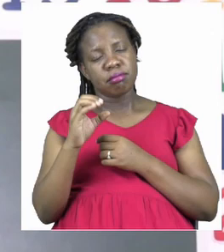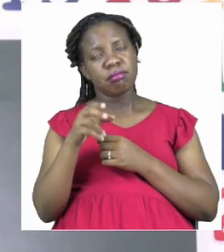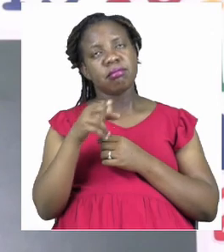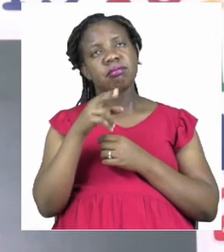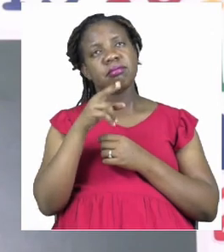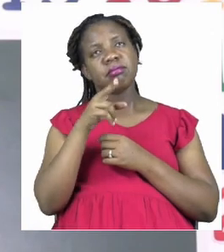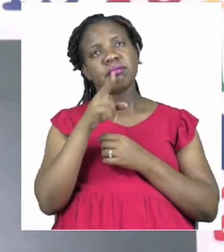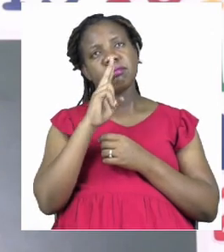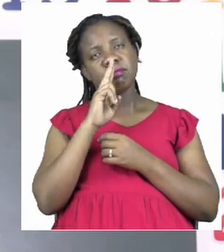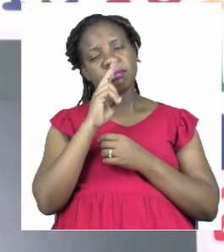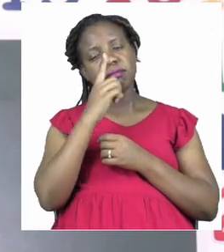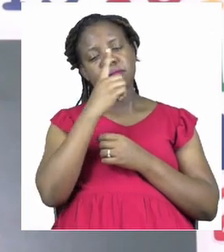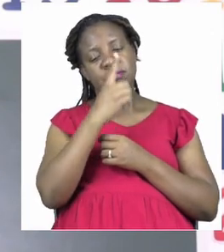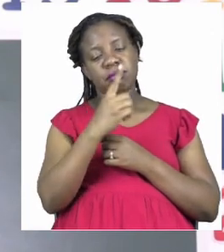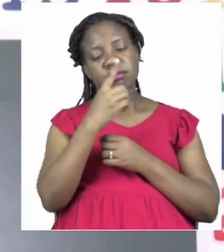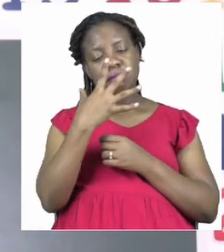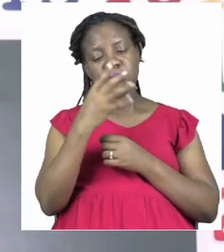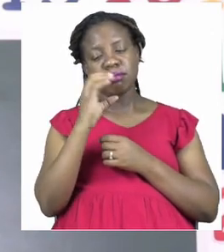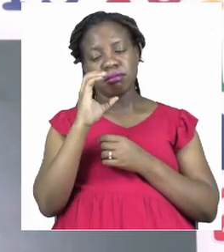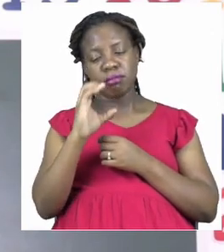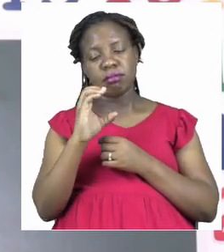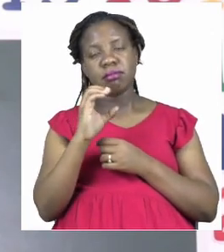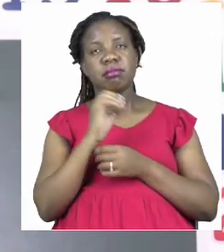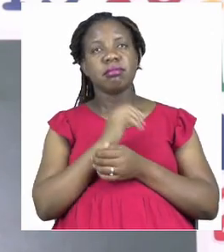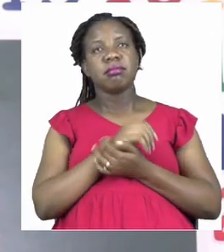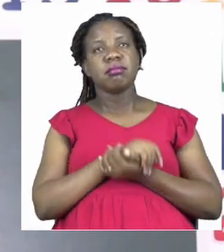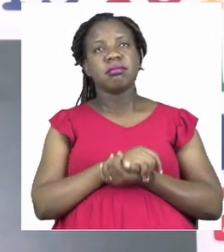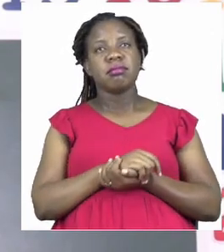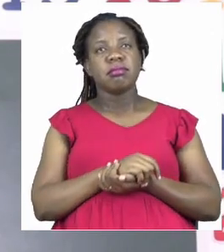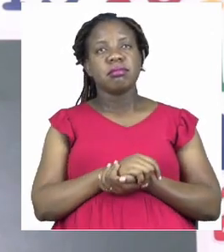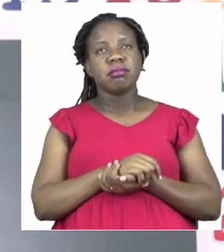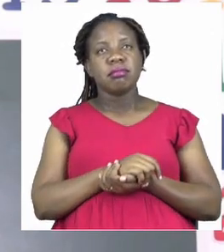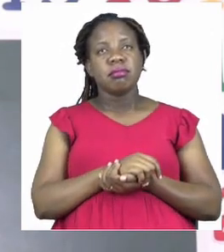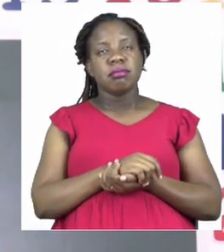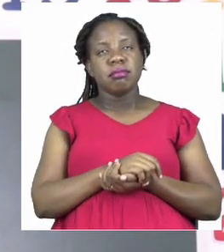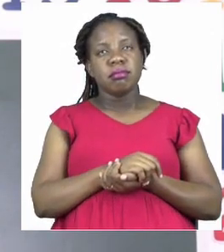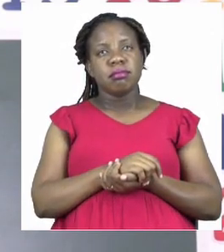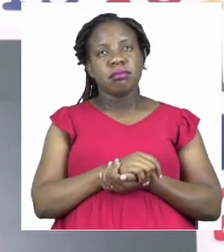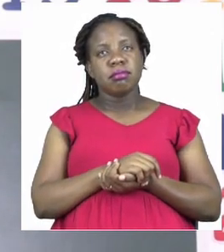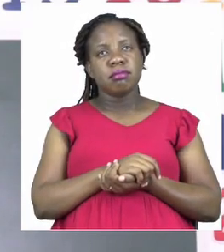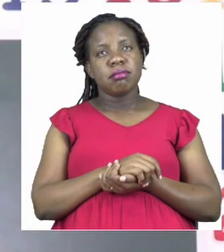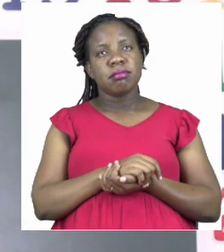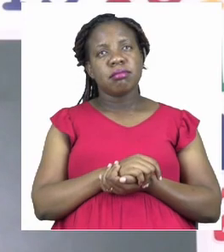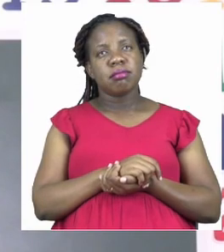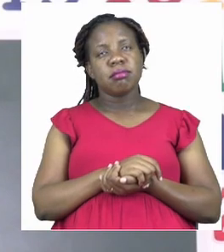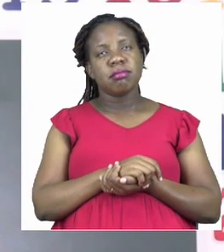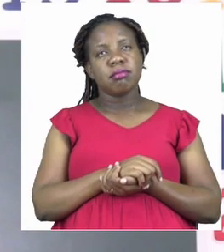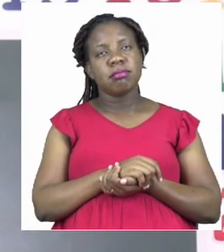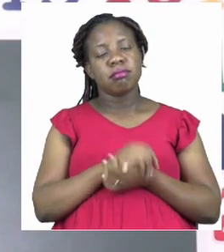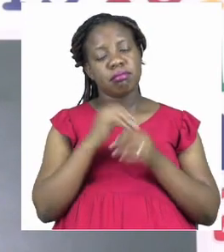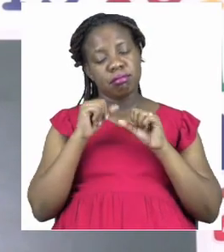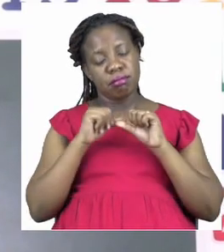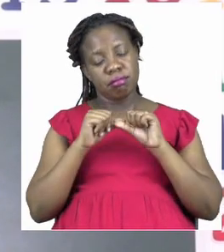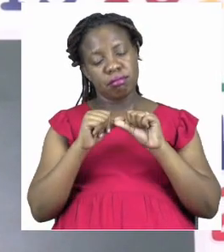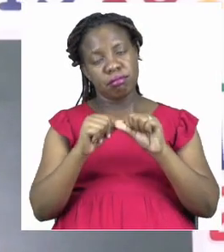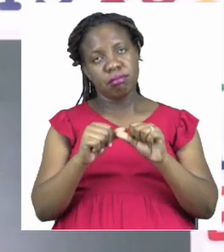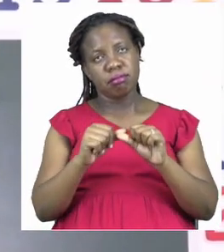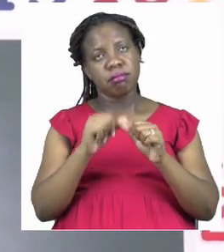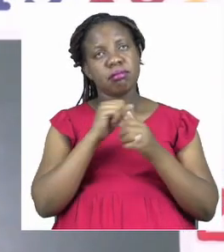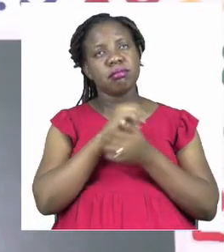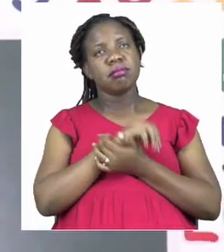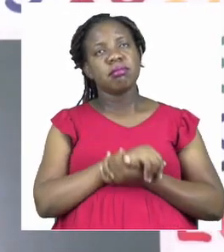us 15 cents. And then now we continue adding.